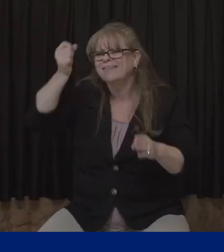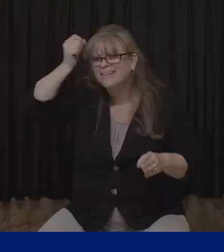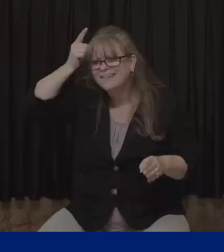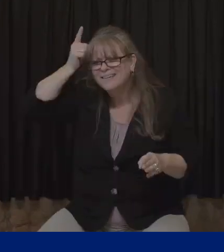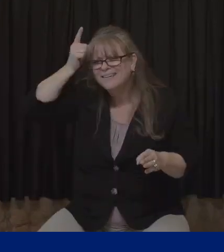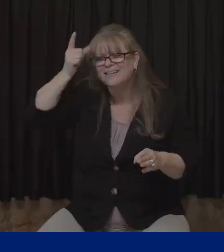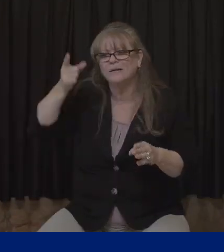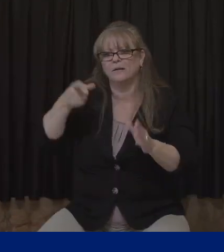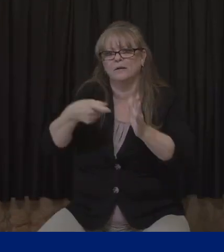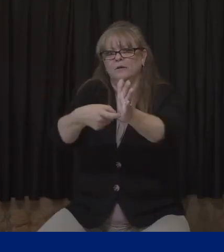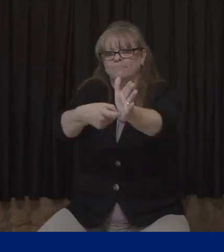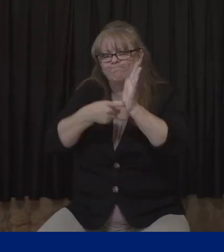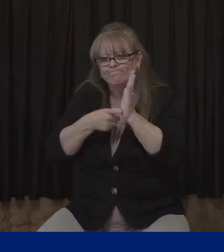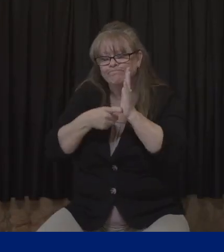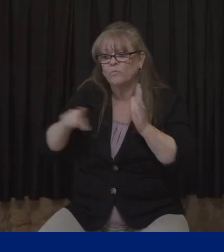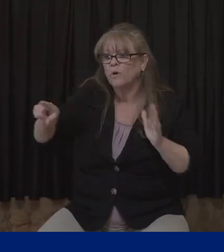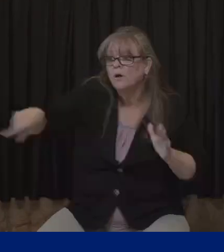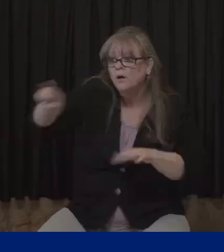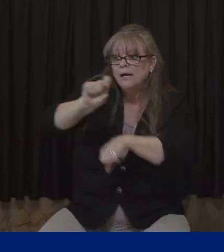as customers.